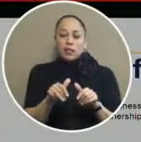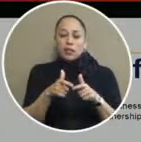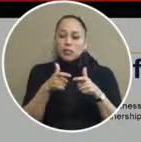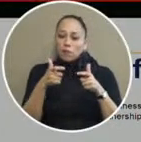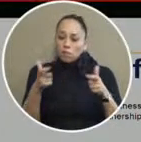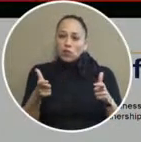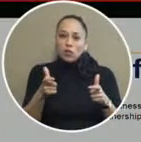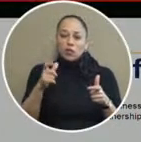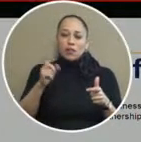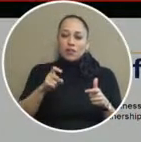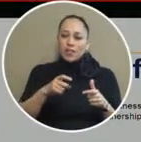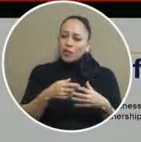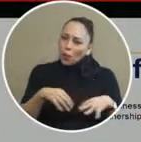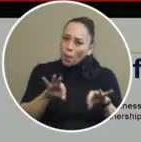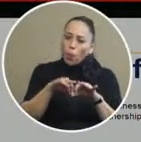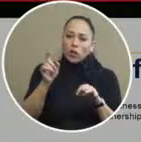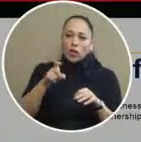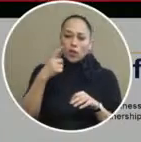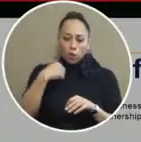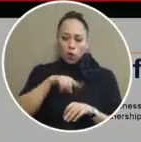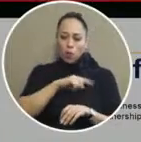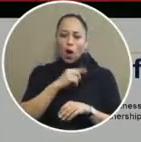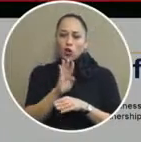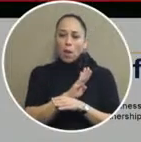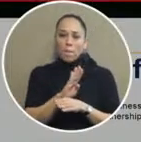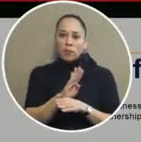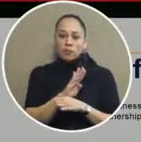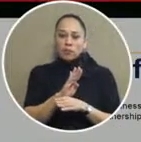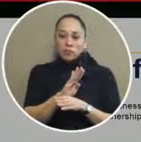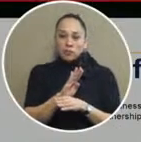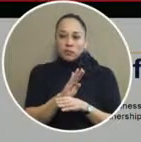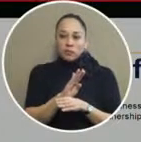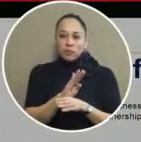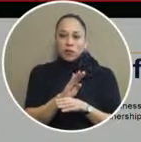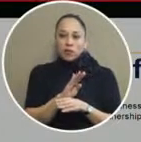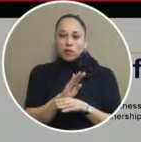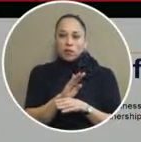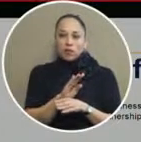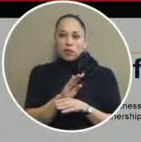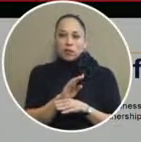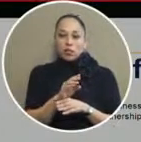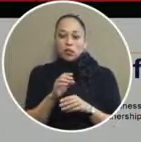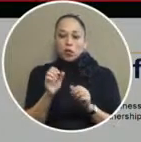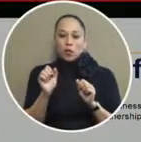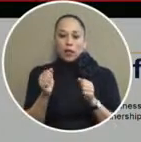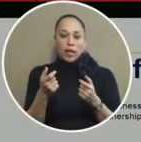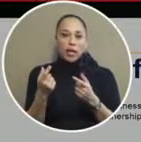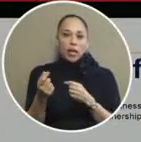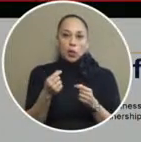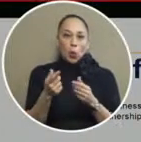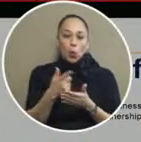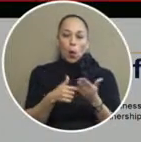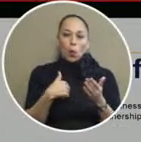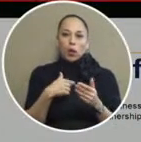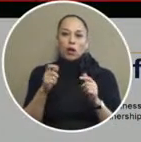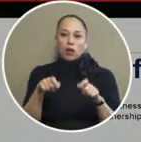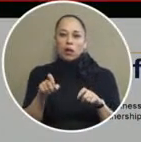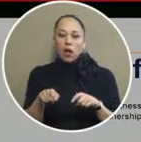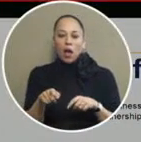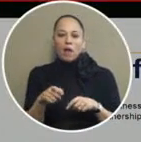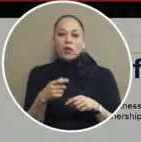huge need, a very significant need from our businesses that really, I think, can outline what we're going to have to